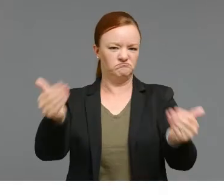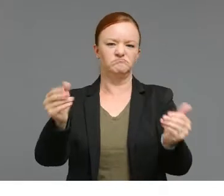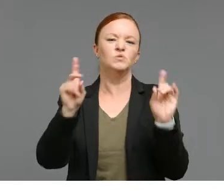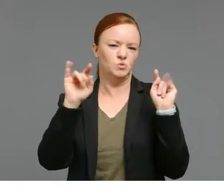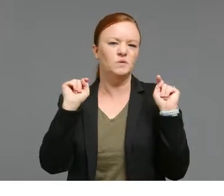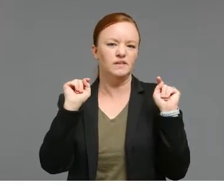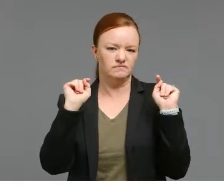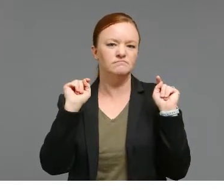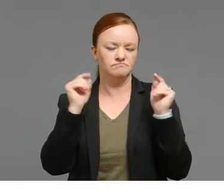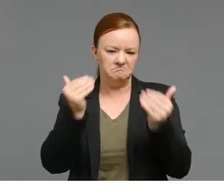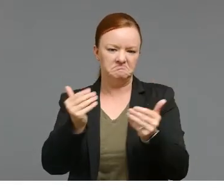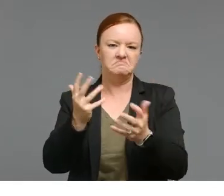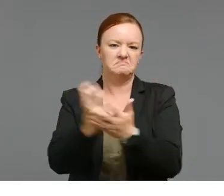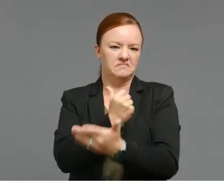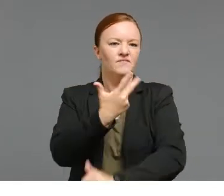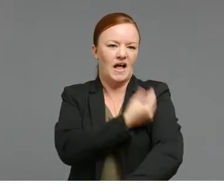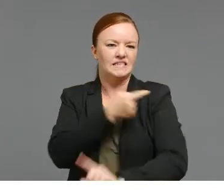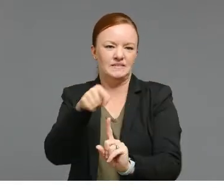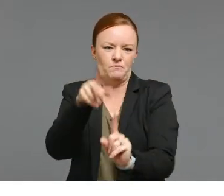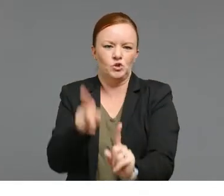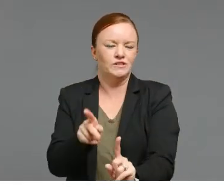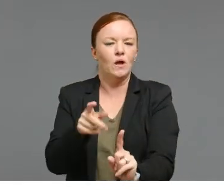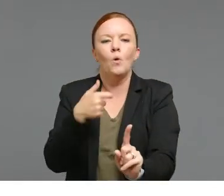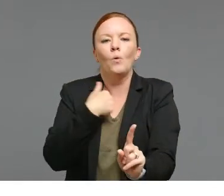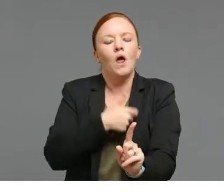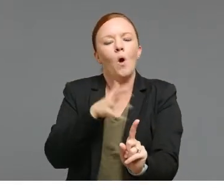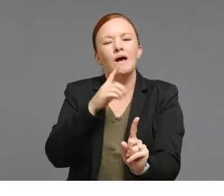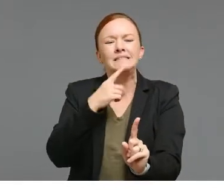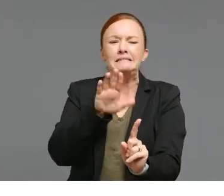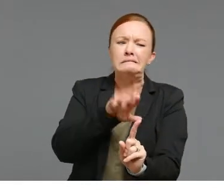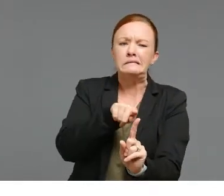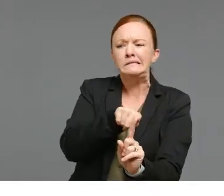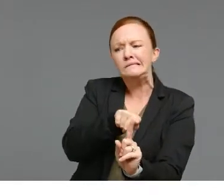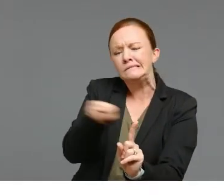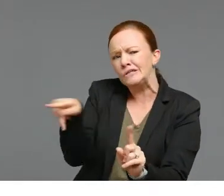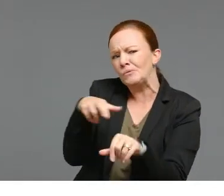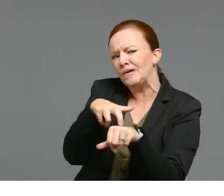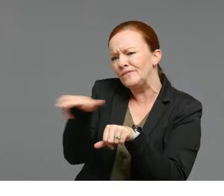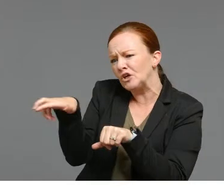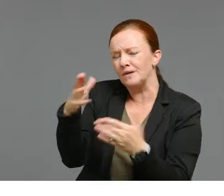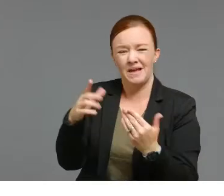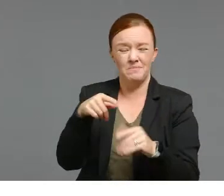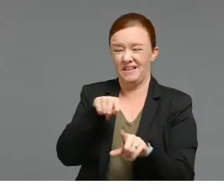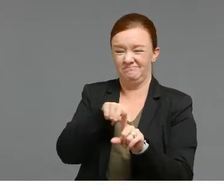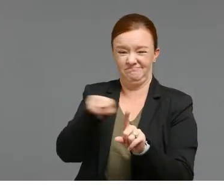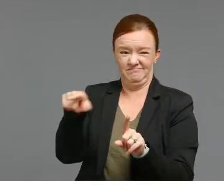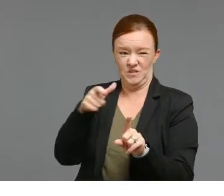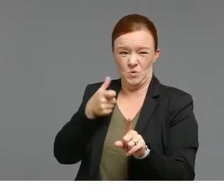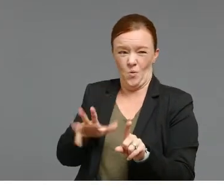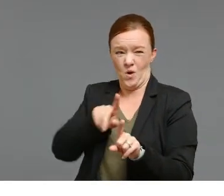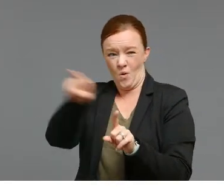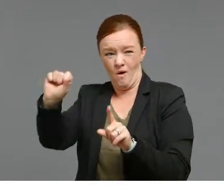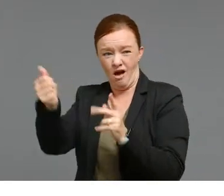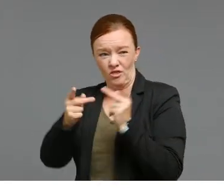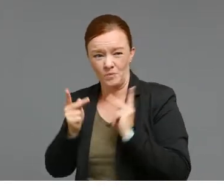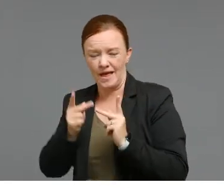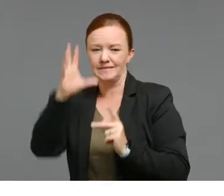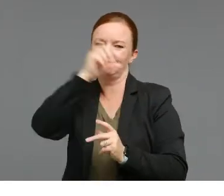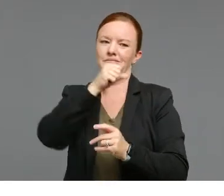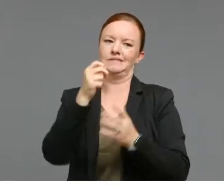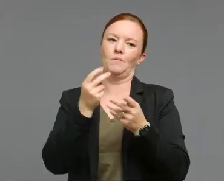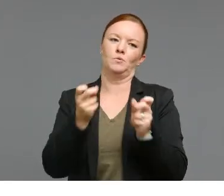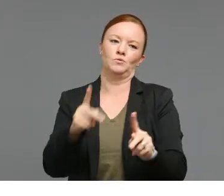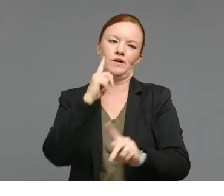opportunity, get that individual vaccinated, because we don't want any missed opportunities for our providers. And while we do want